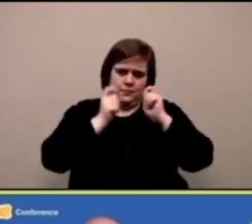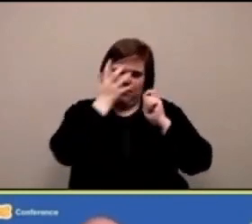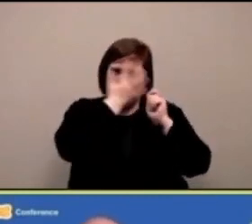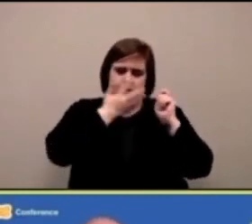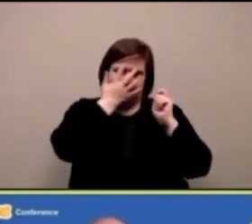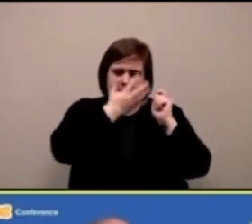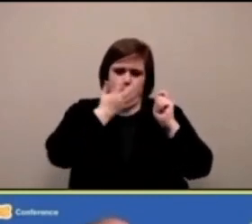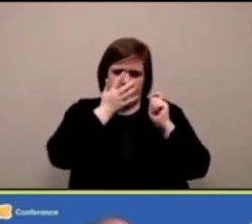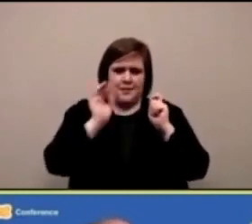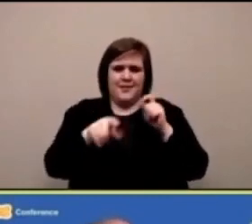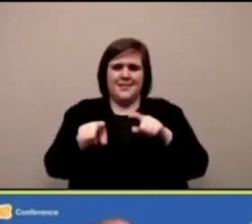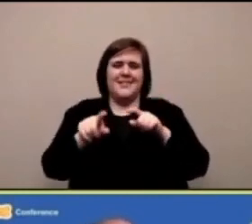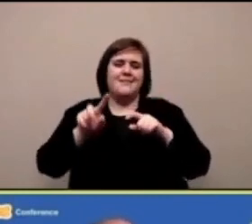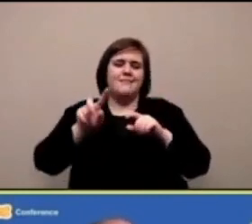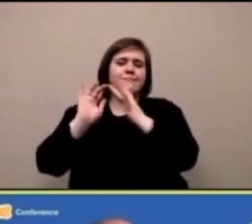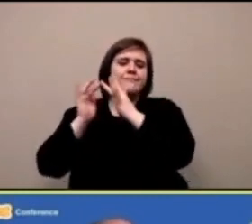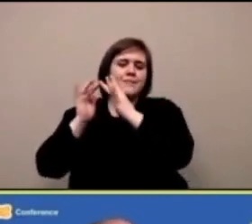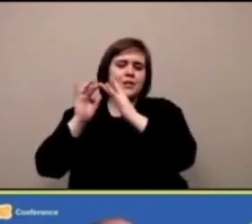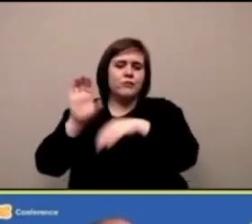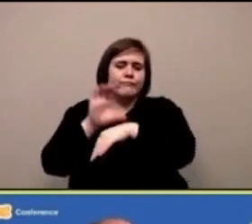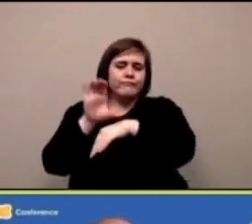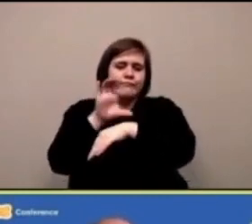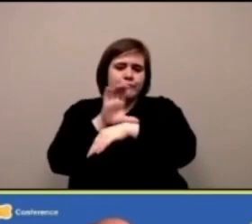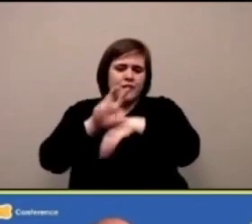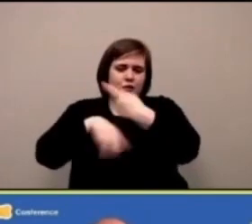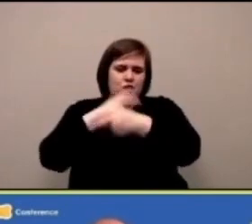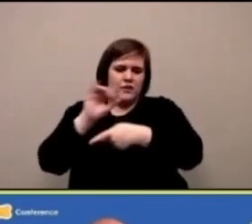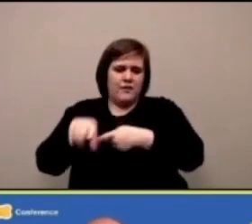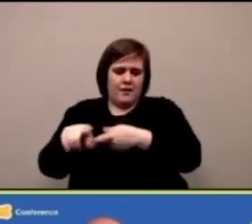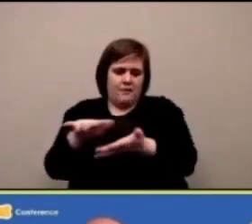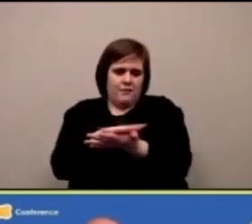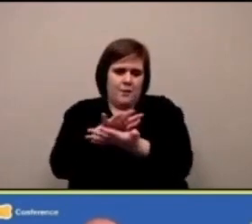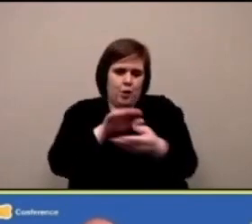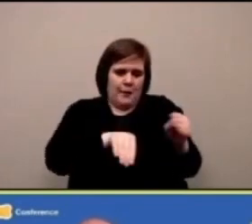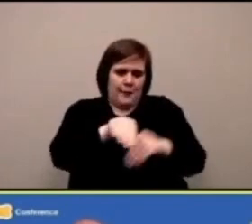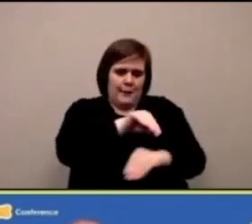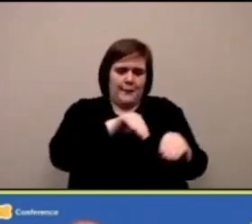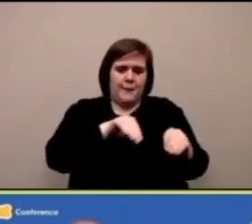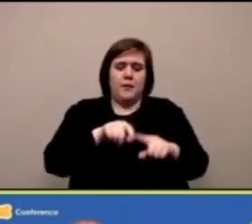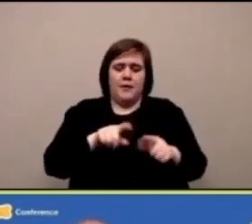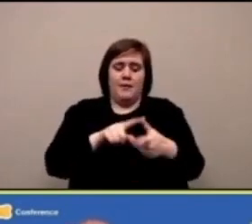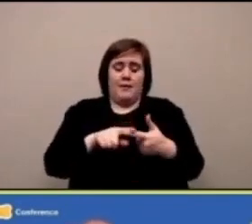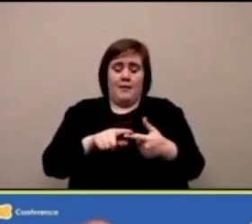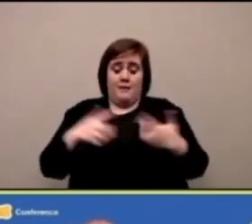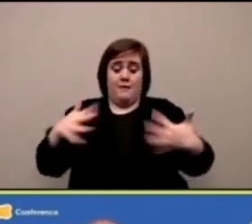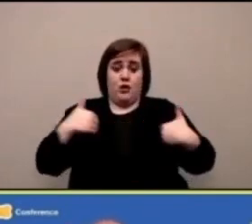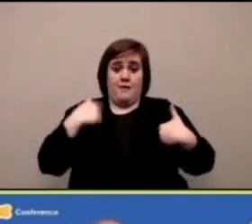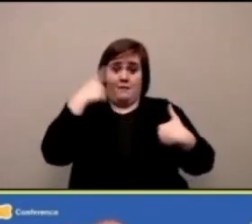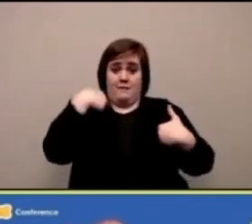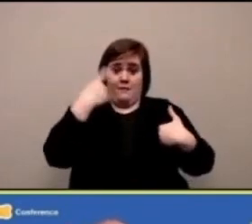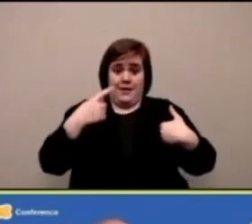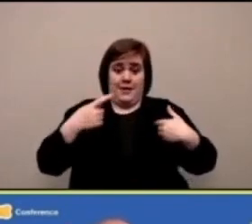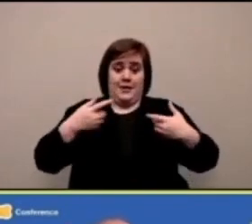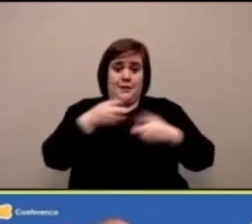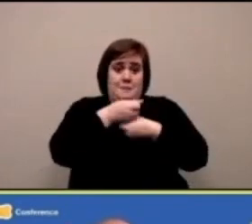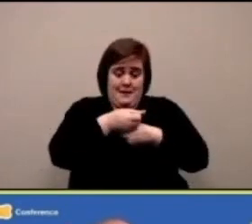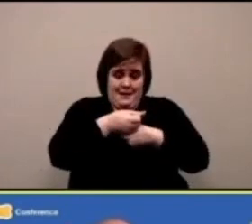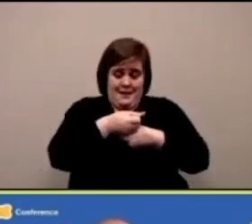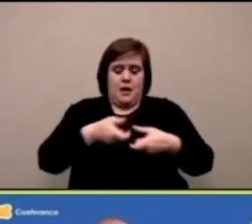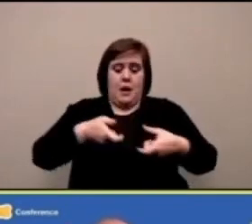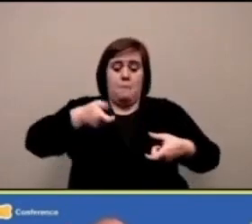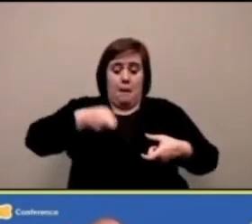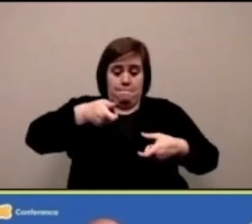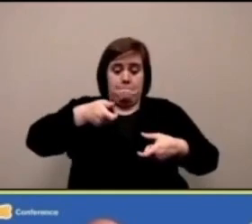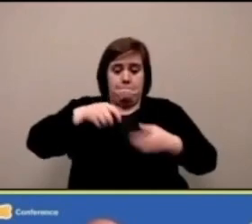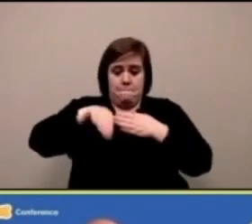of a digital version of this. And then what you want to do is you take a picture of it. So you have your initial picture. Some people are sharing theirs in the